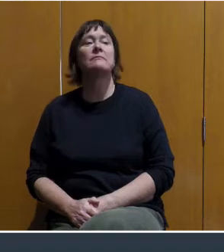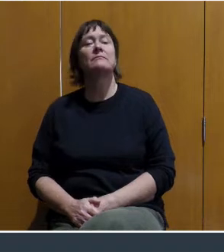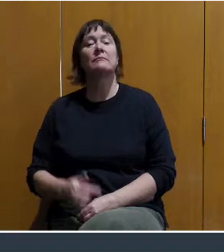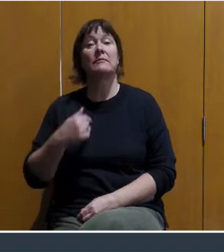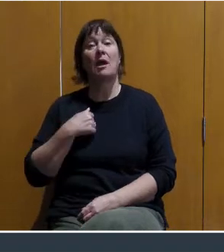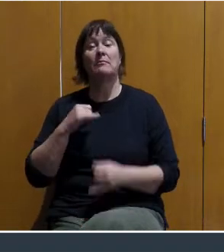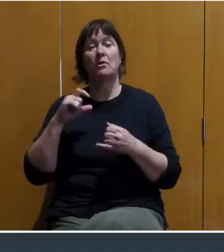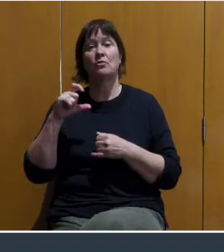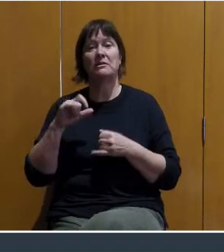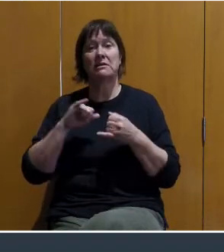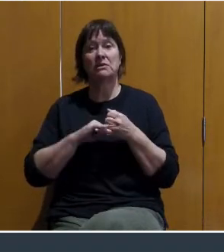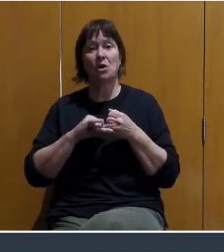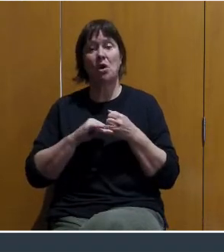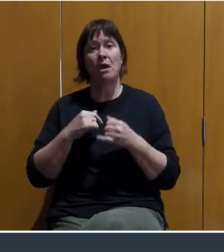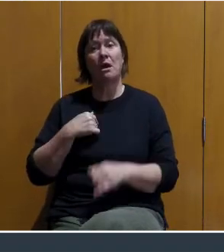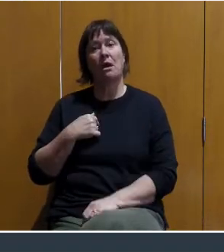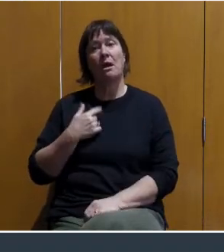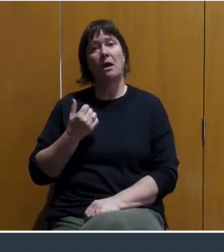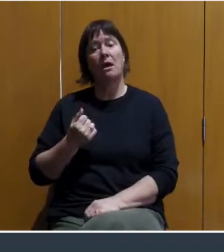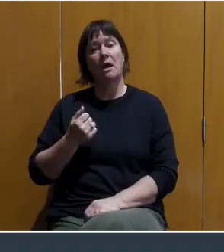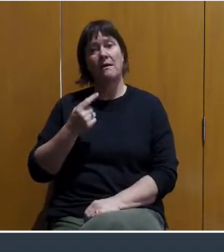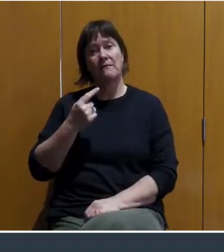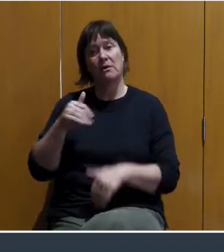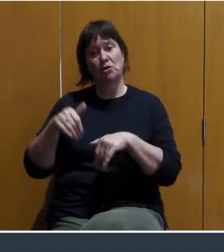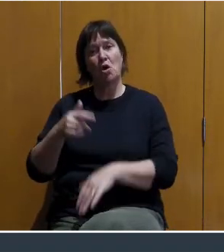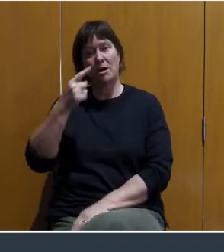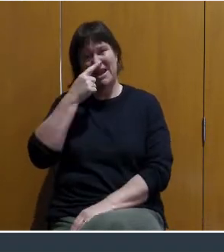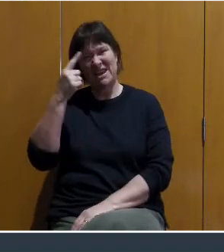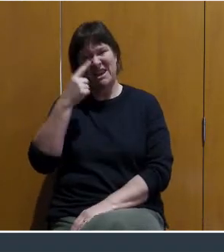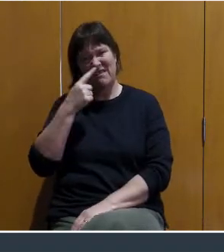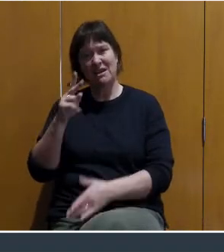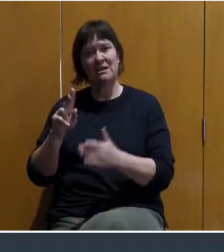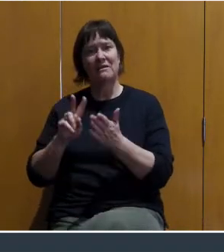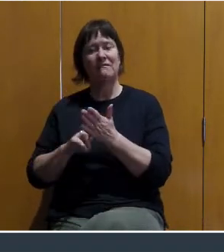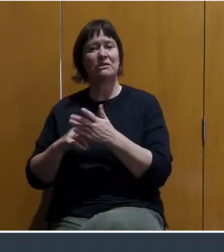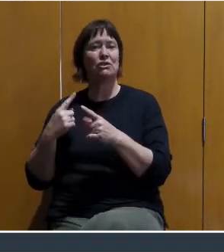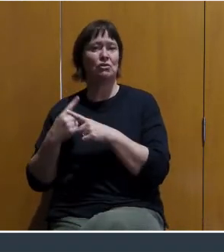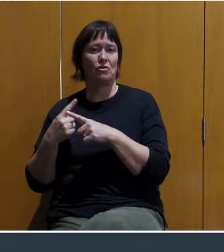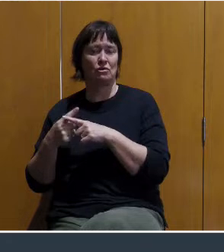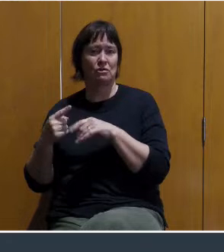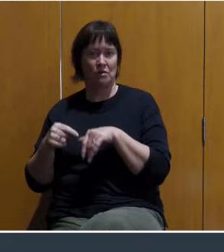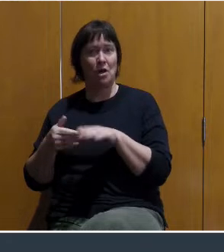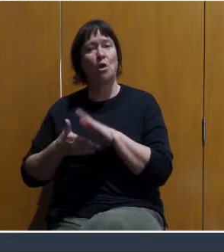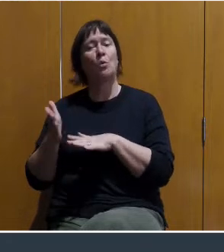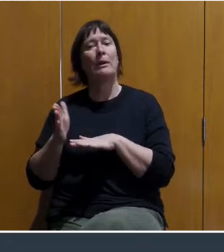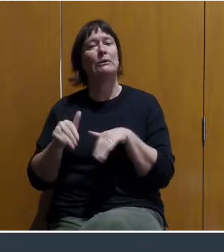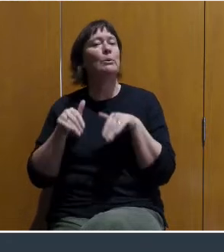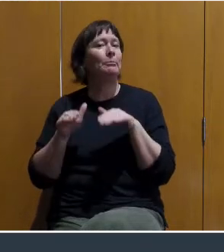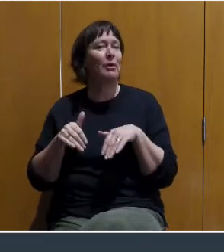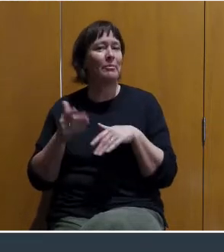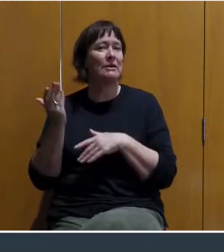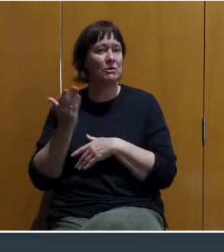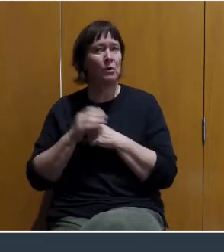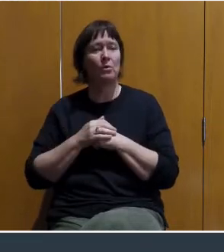I'm Christine Scott. I've got an 11-year-old Vizsla Cross. He went to puppy school. He went to